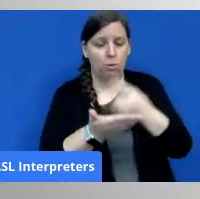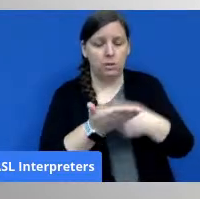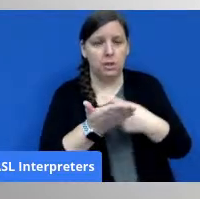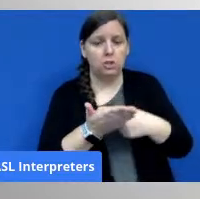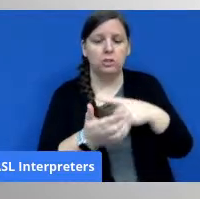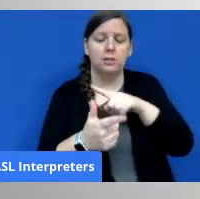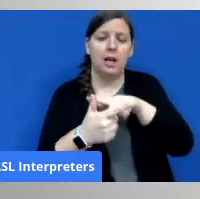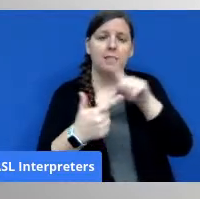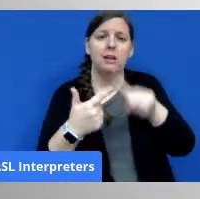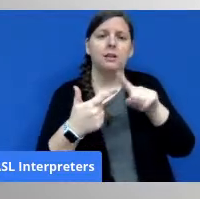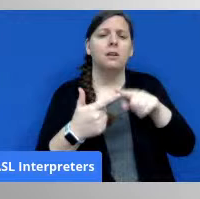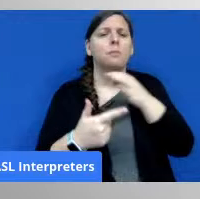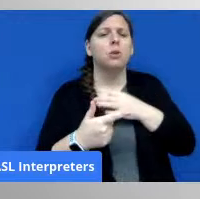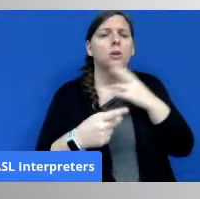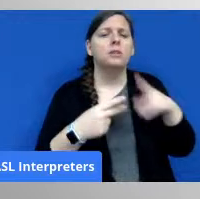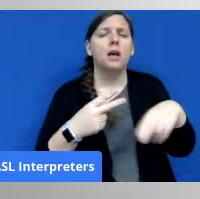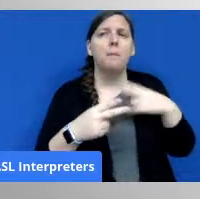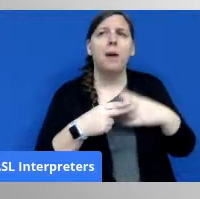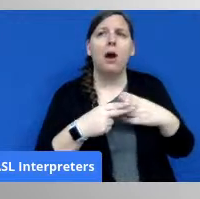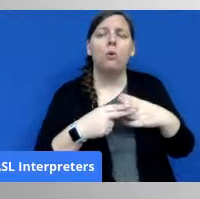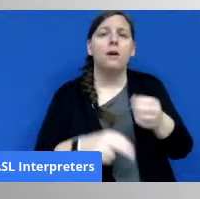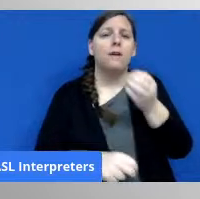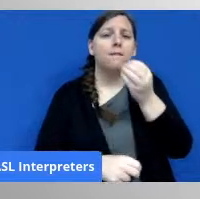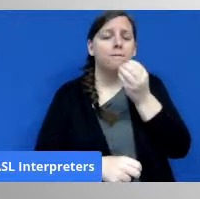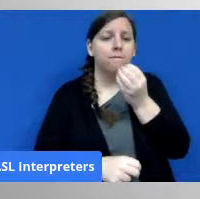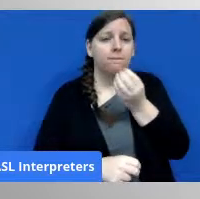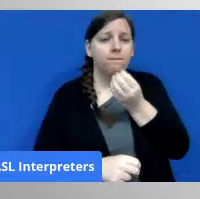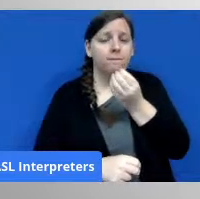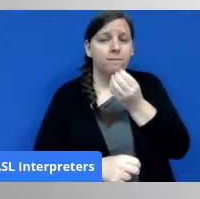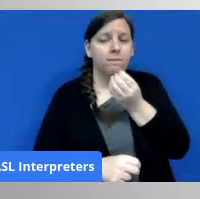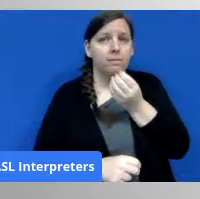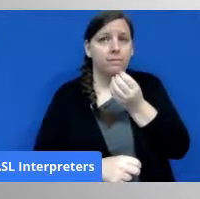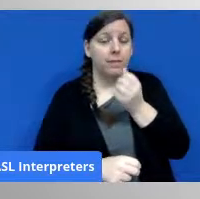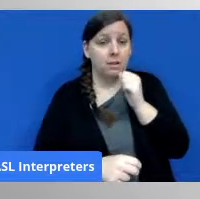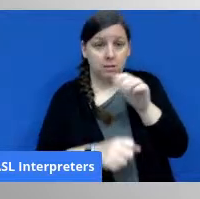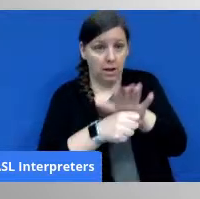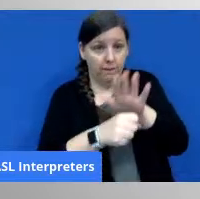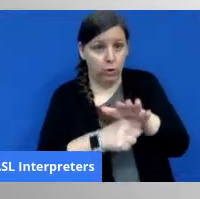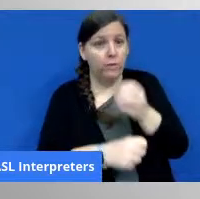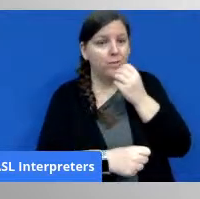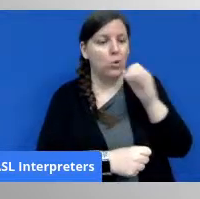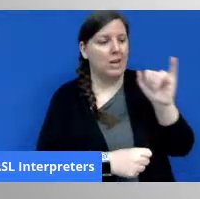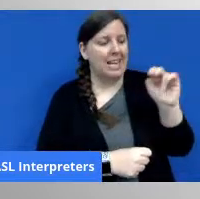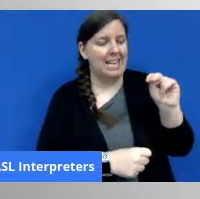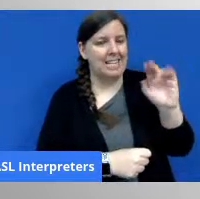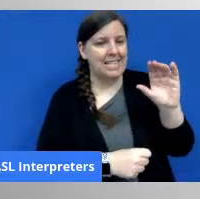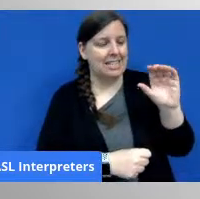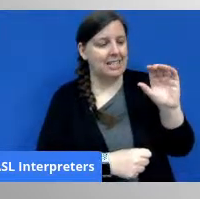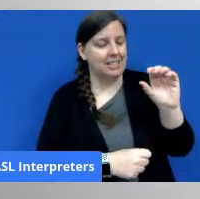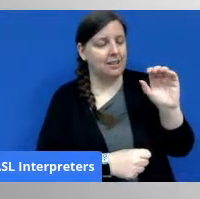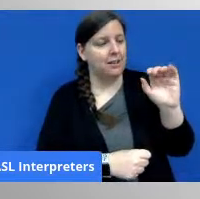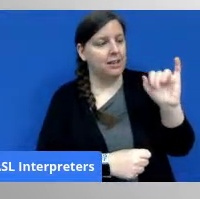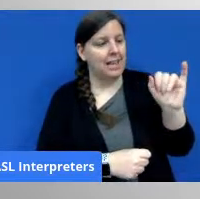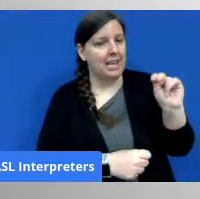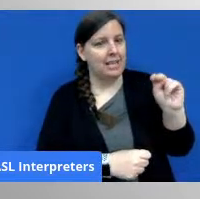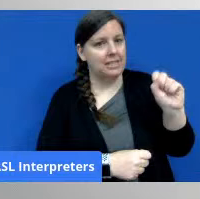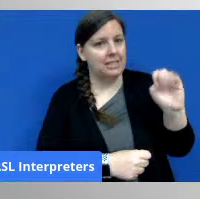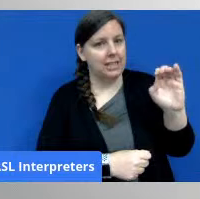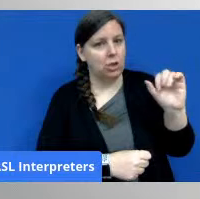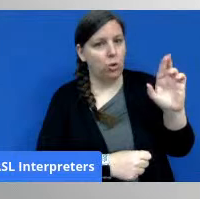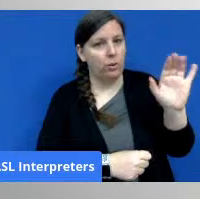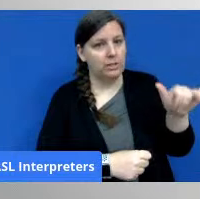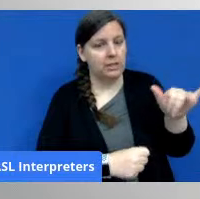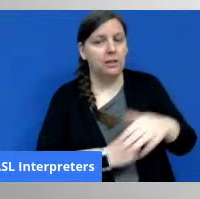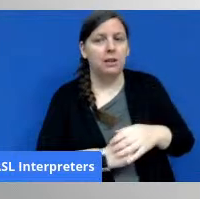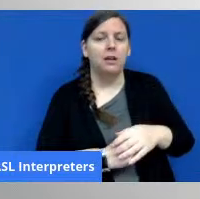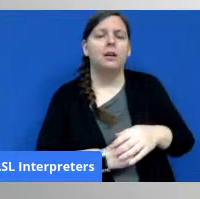food insecurity. Another thing that stuck out to me about this library program is how many sandwiches they were trying to